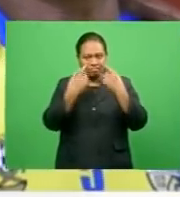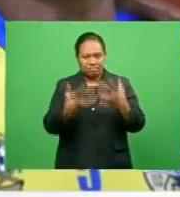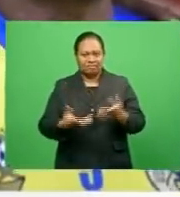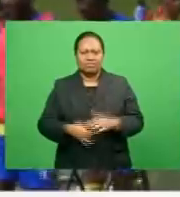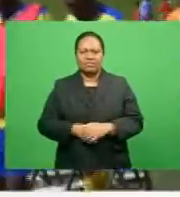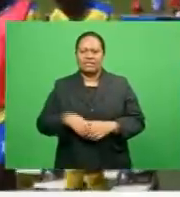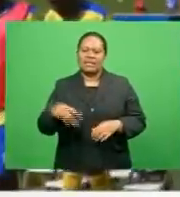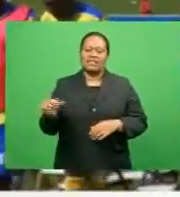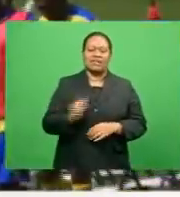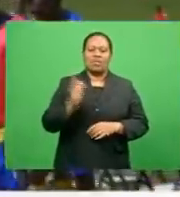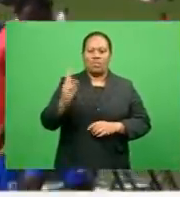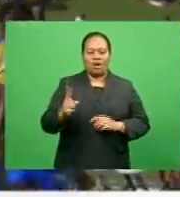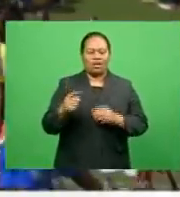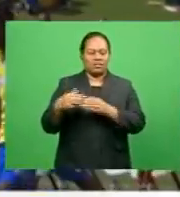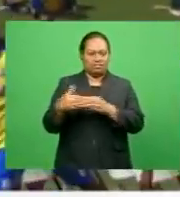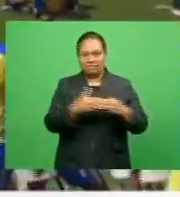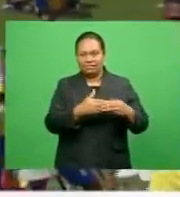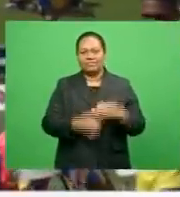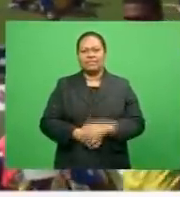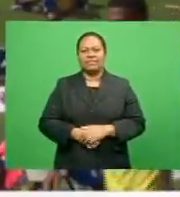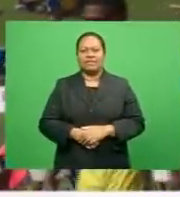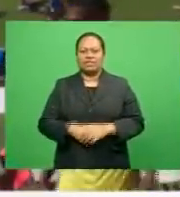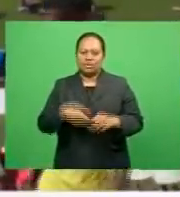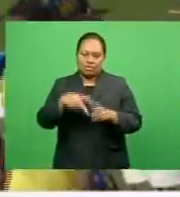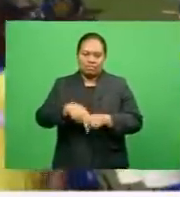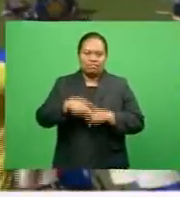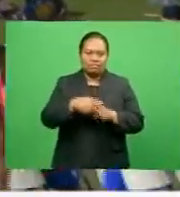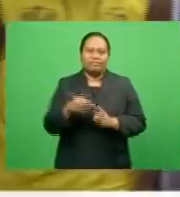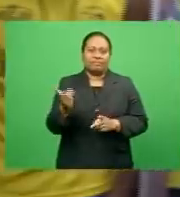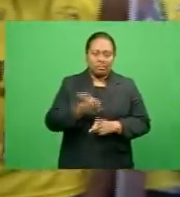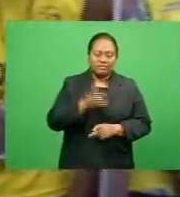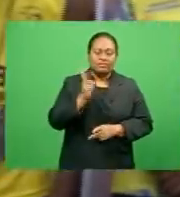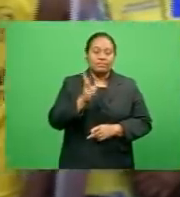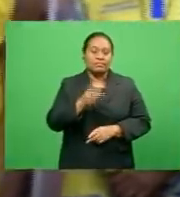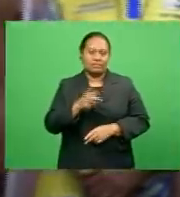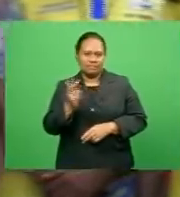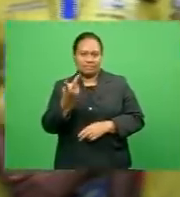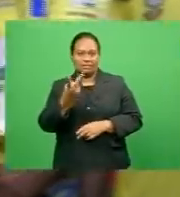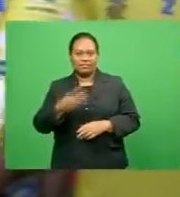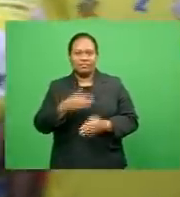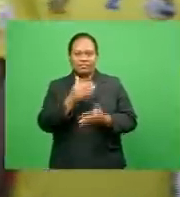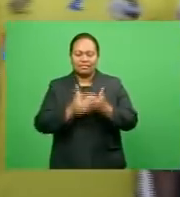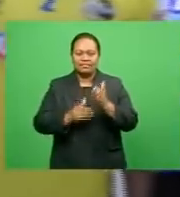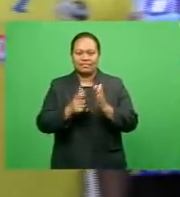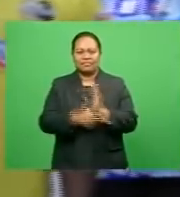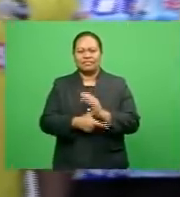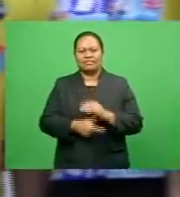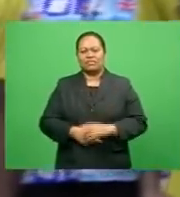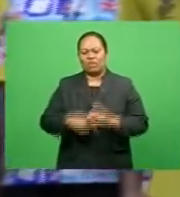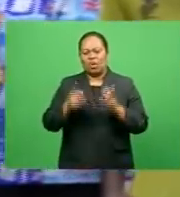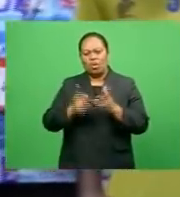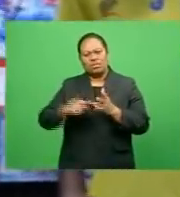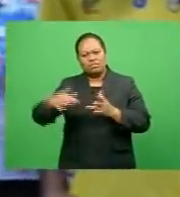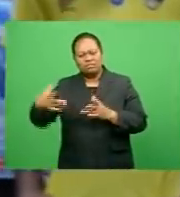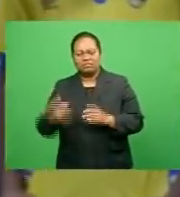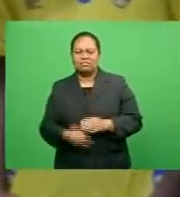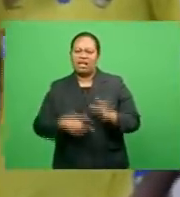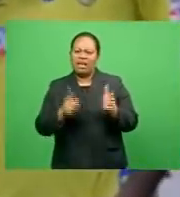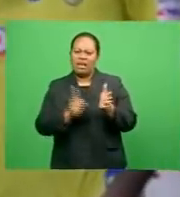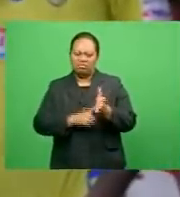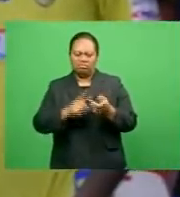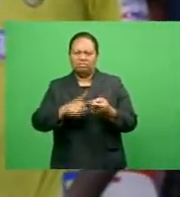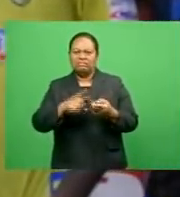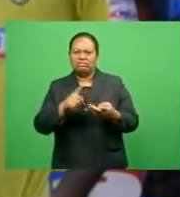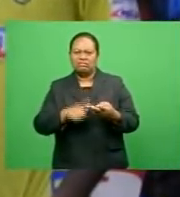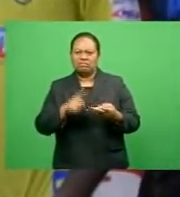a 1-0 lead. Nadroga made a comeback into the game in the second half, with veteran Ose Vakatalesao, Leisari Ngalida